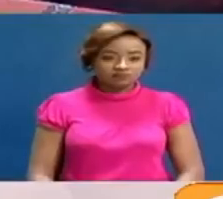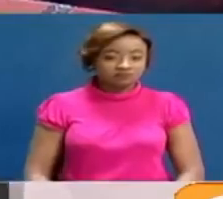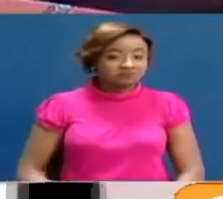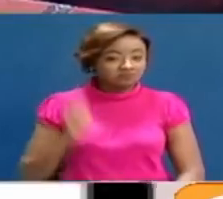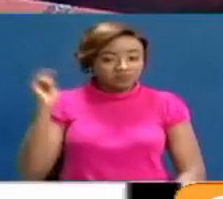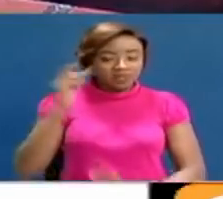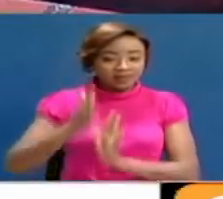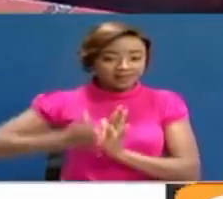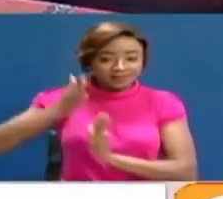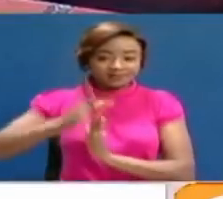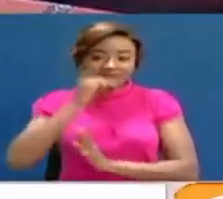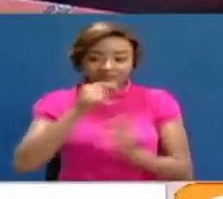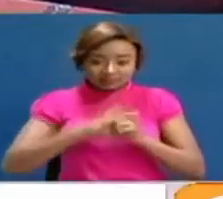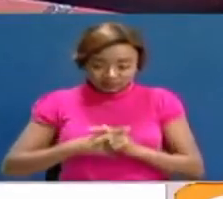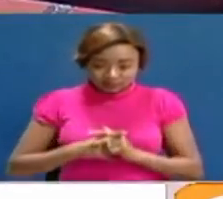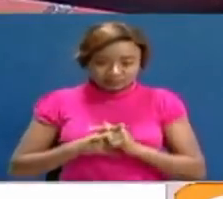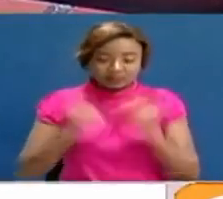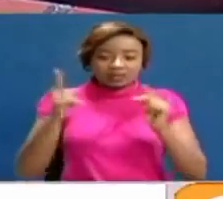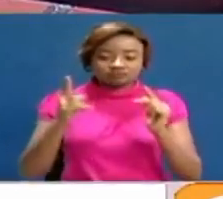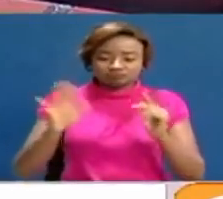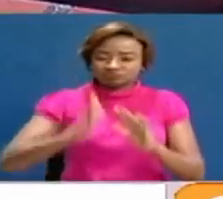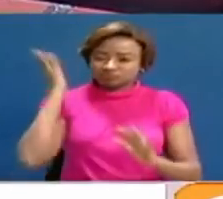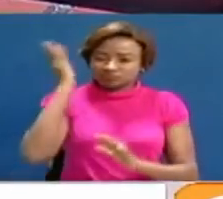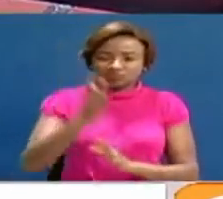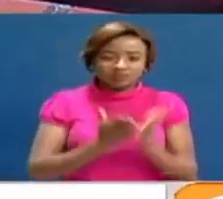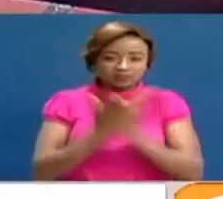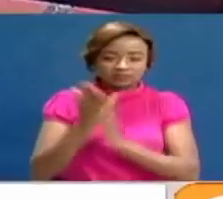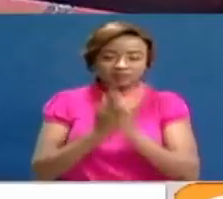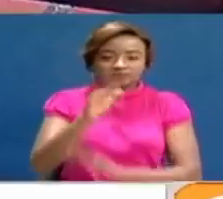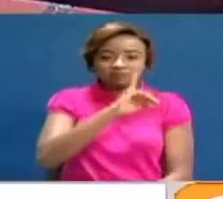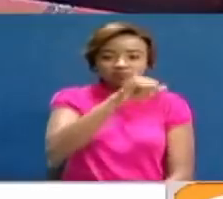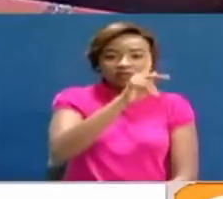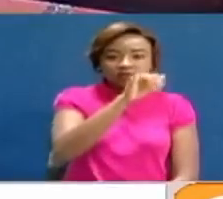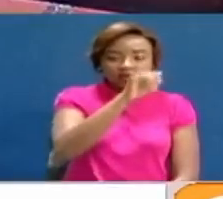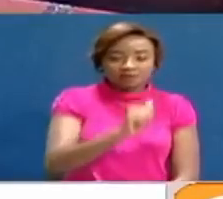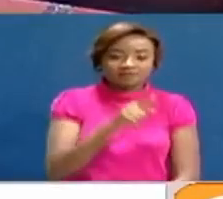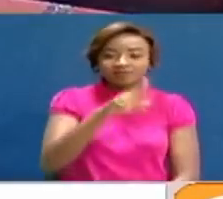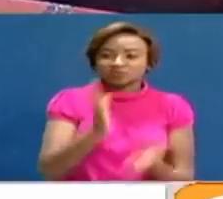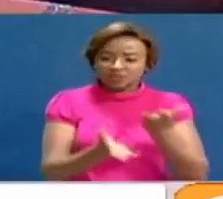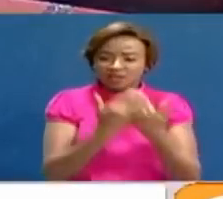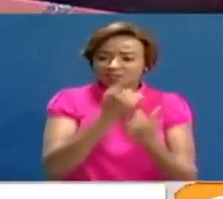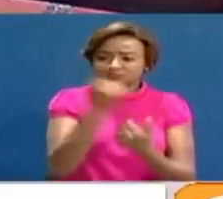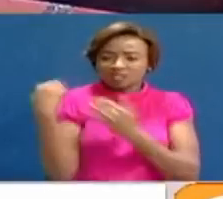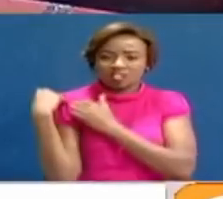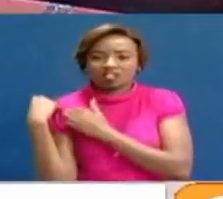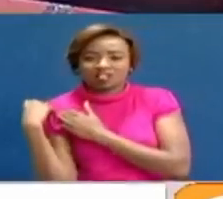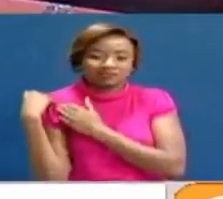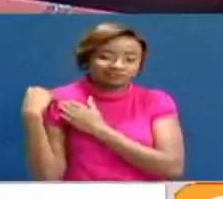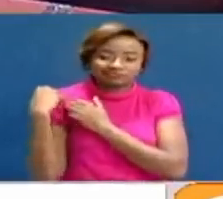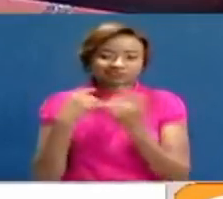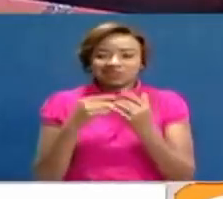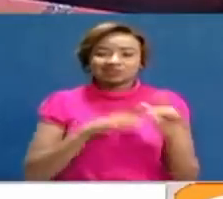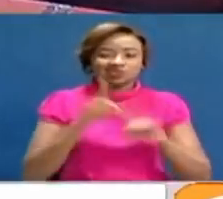Well, Kenya Railways has commissioned its express service to Jomo Kenyatta International Airport, which is expected to ease travelers' burden as construction